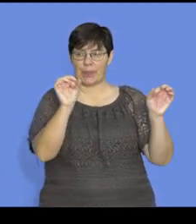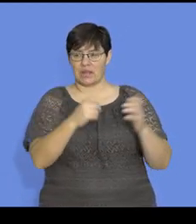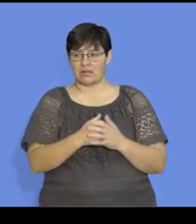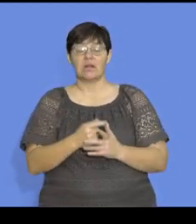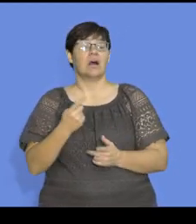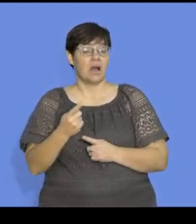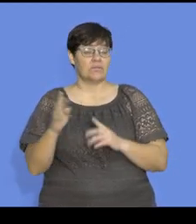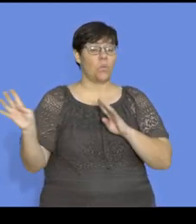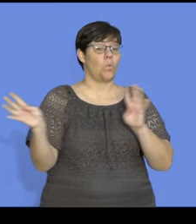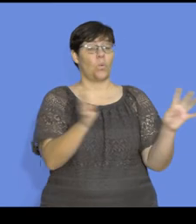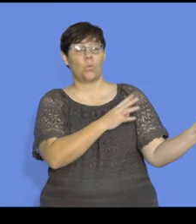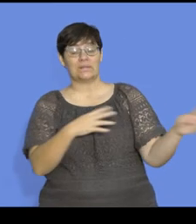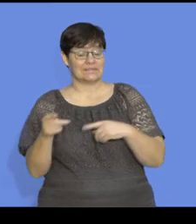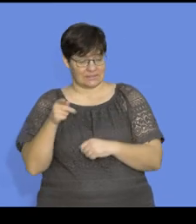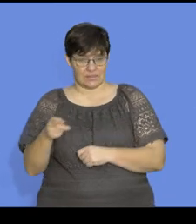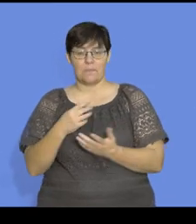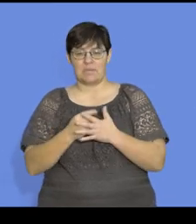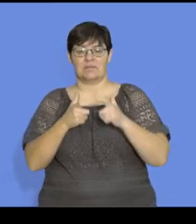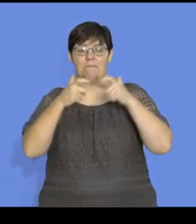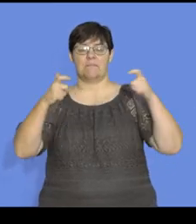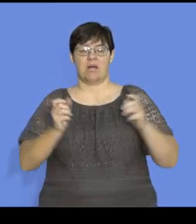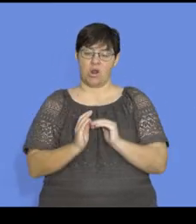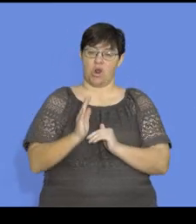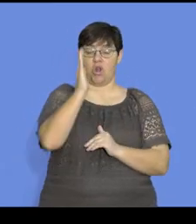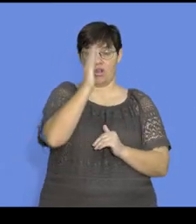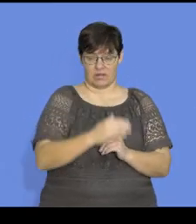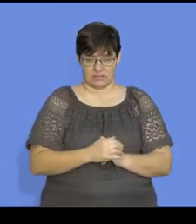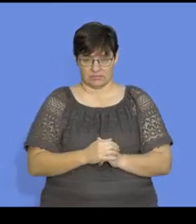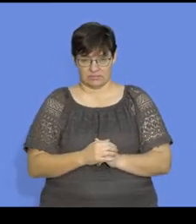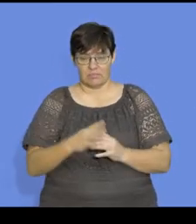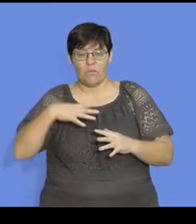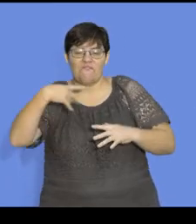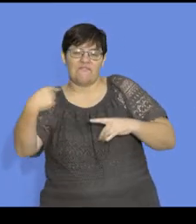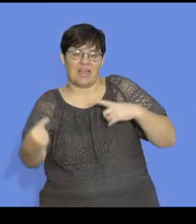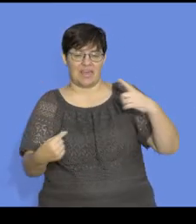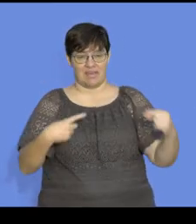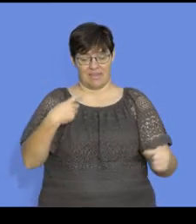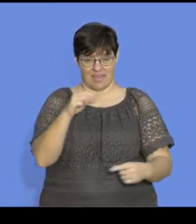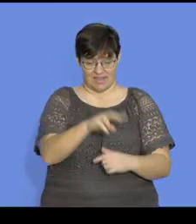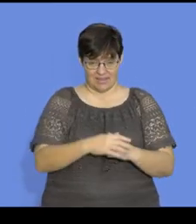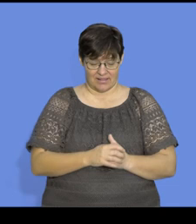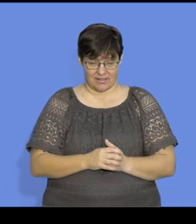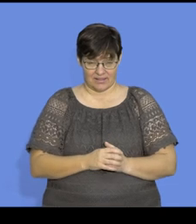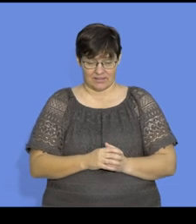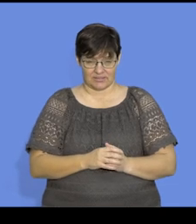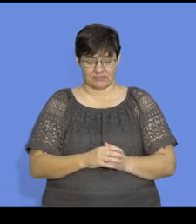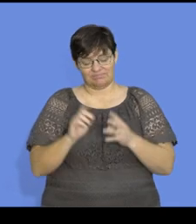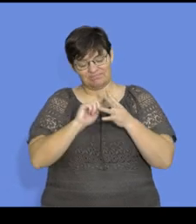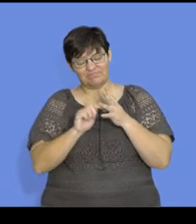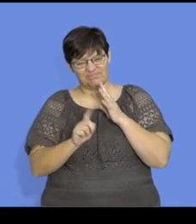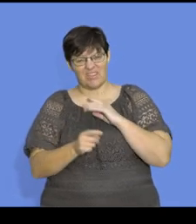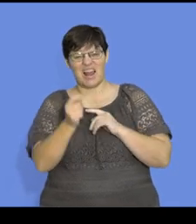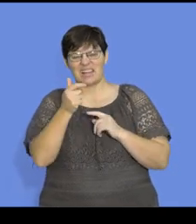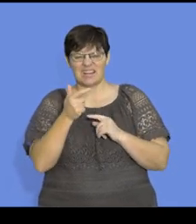was wind-pollinated, she would be long and feathery. Right, remember, it's got all of those